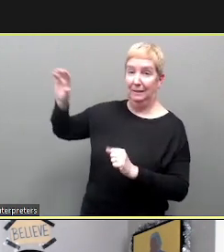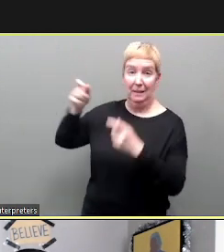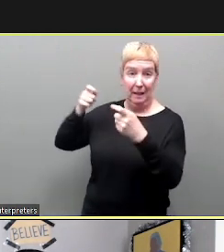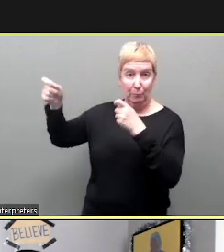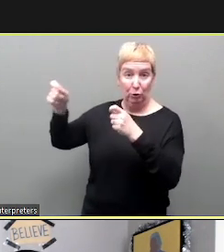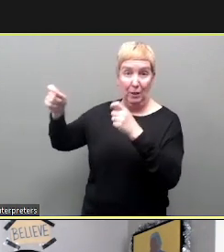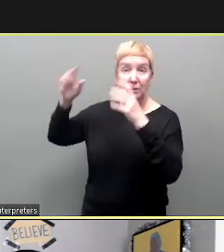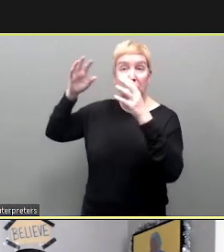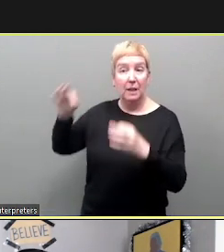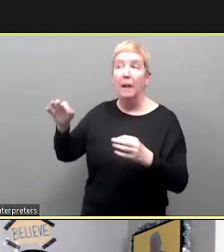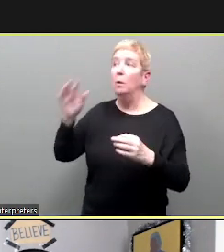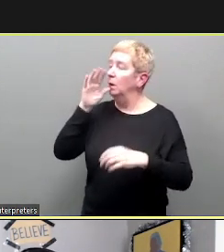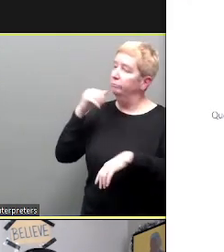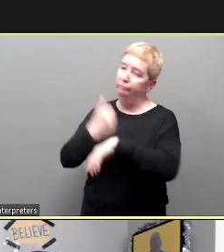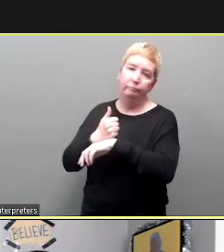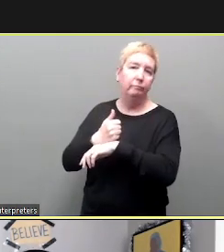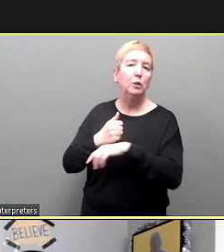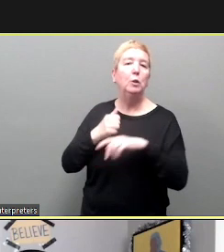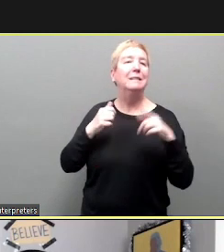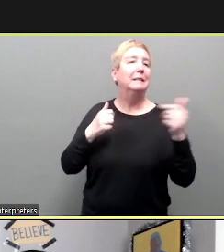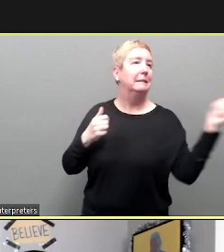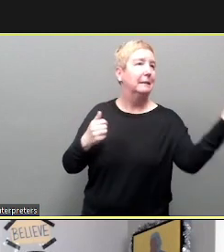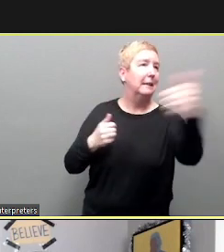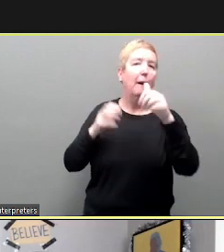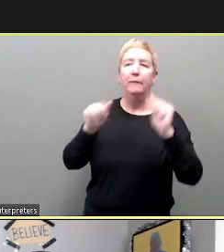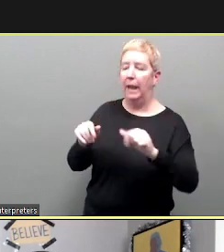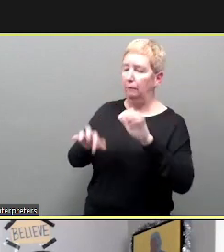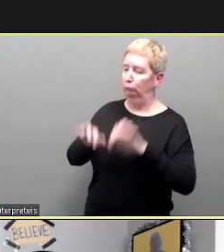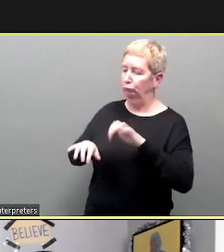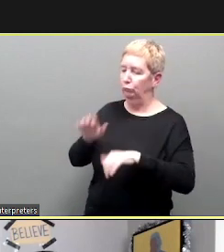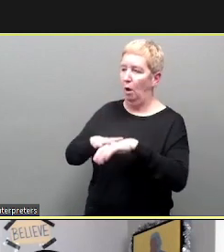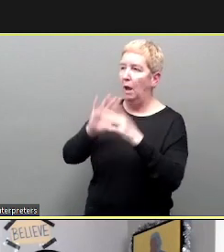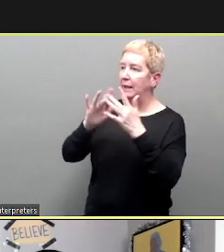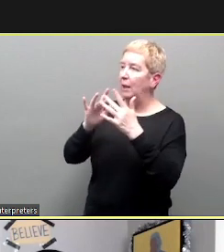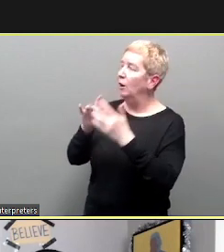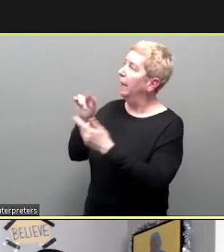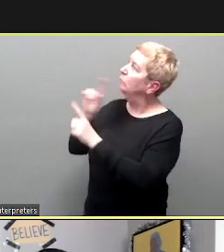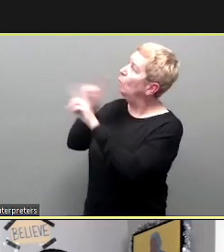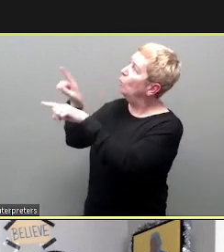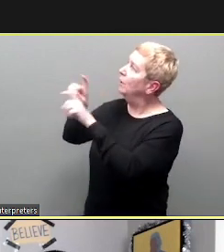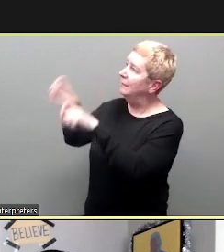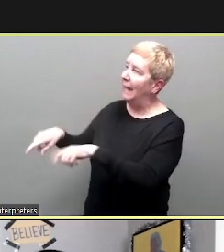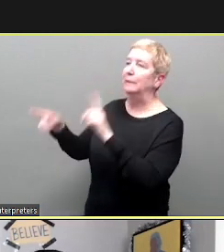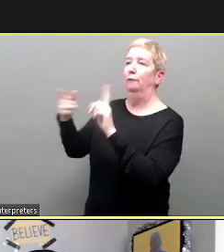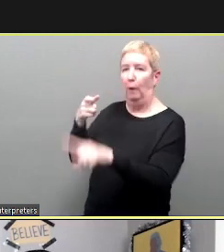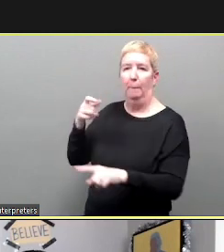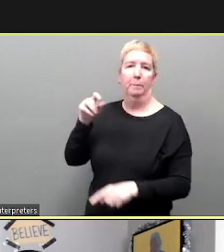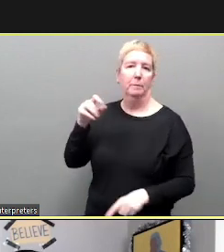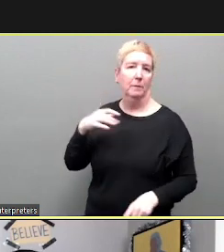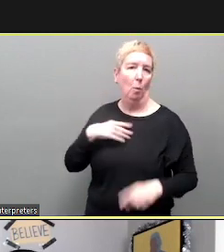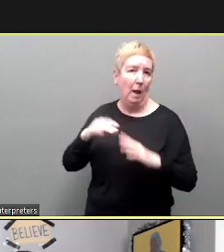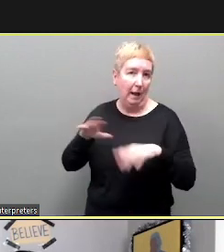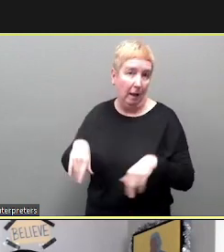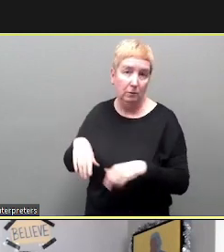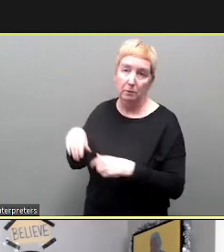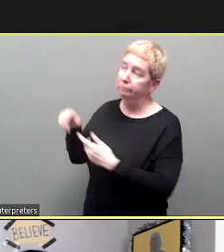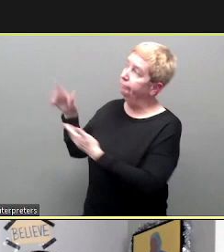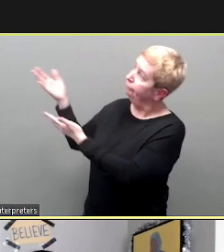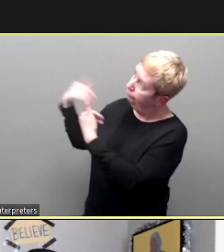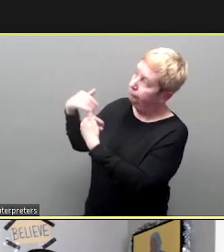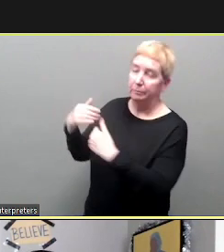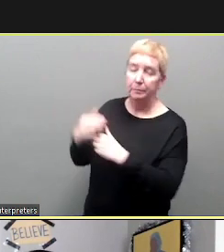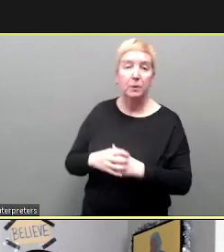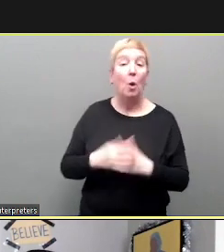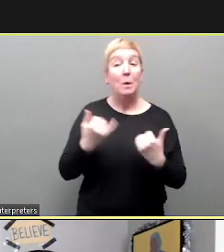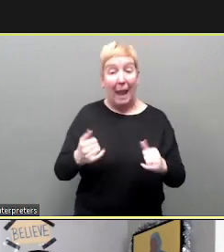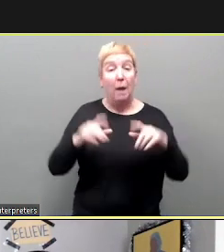go online and get a test for your family. So we are, I think, as a state ramping up, as the whole United States